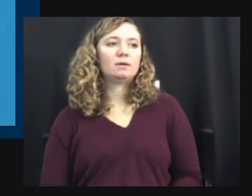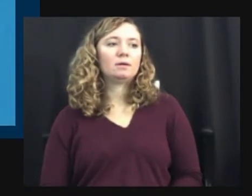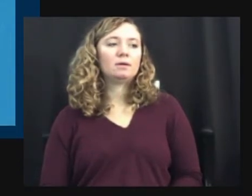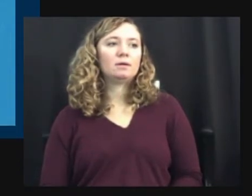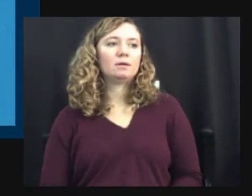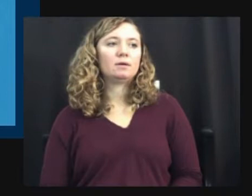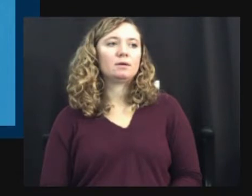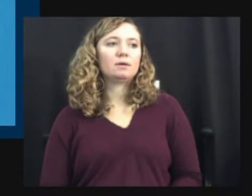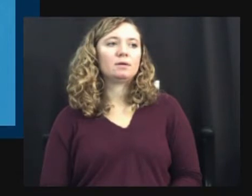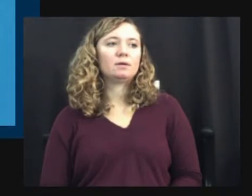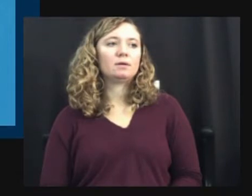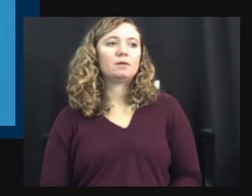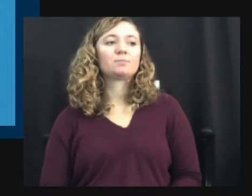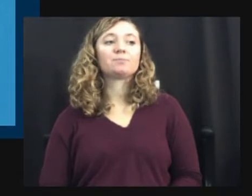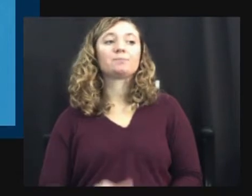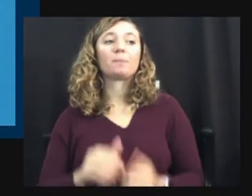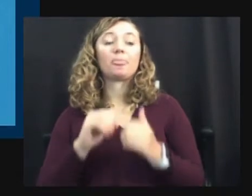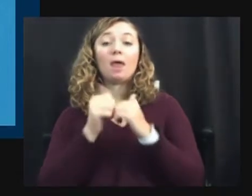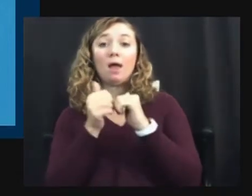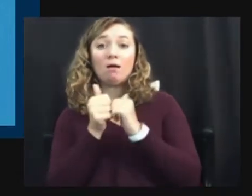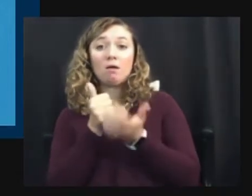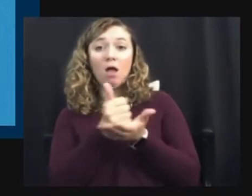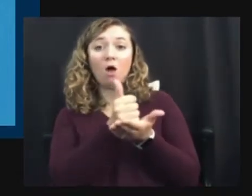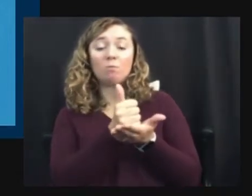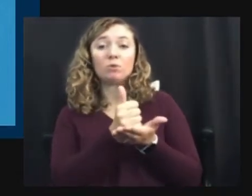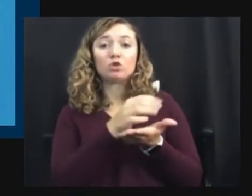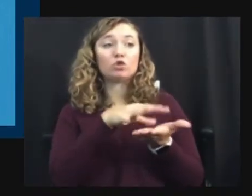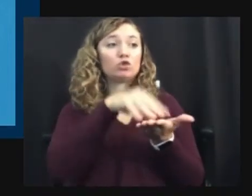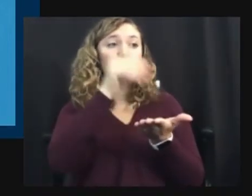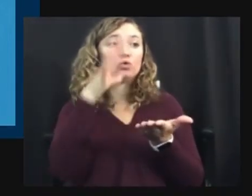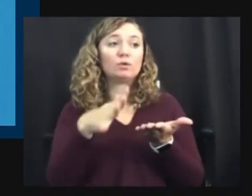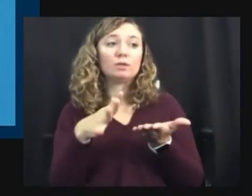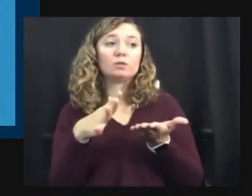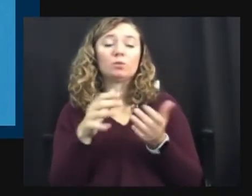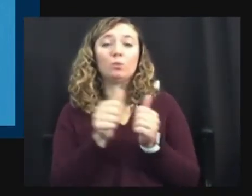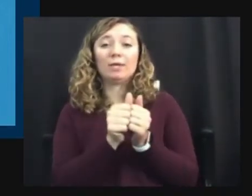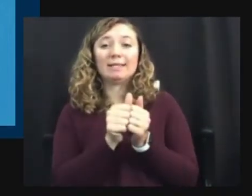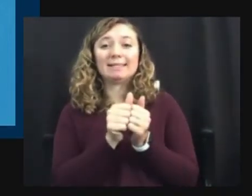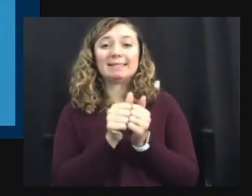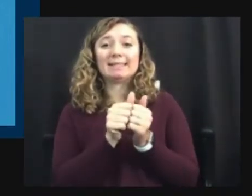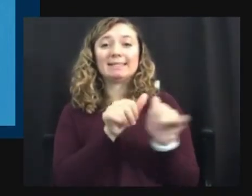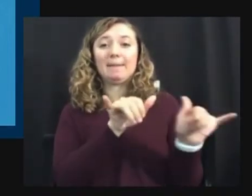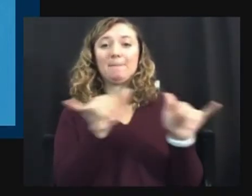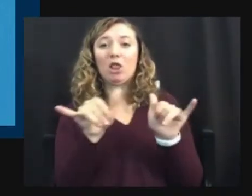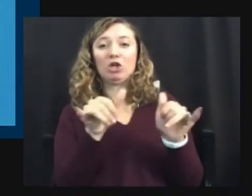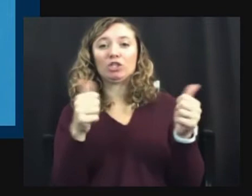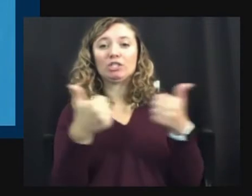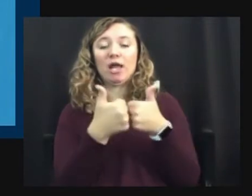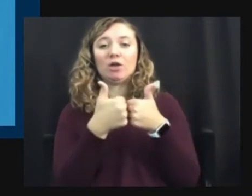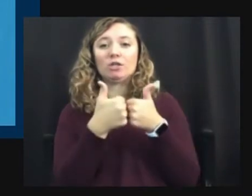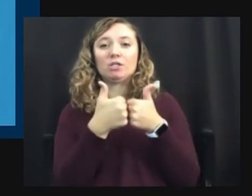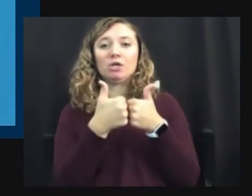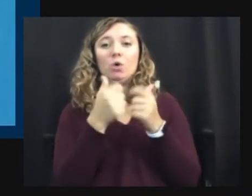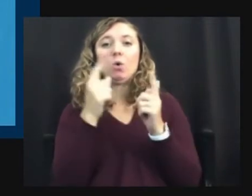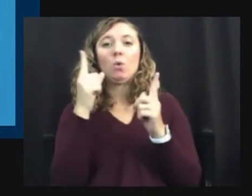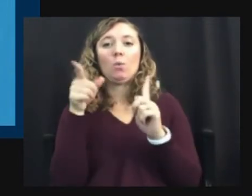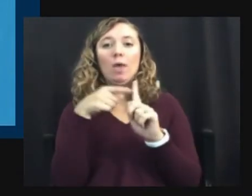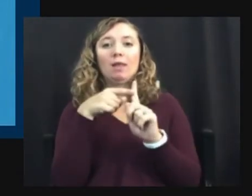How do we help students with similar challenges in college when everything is now on